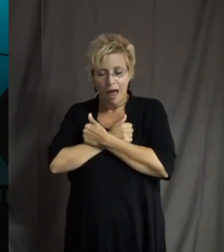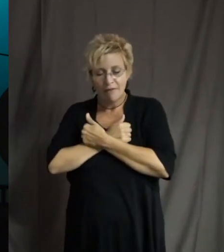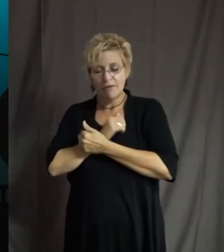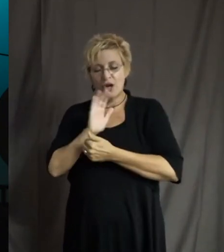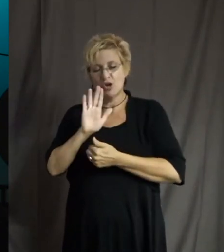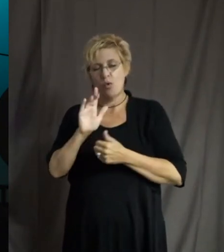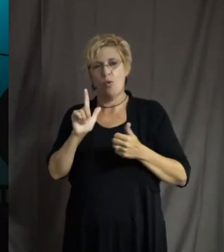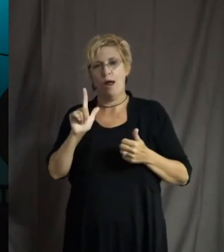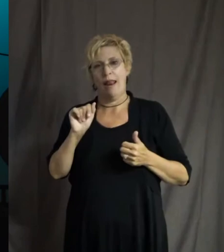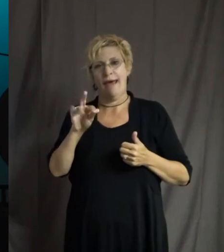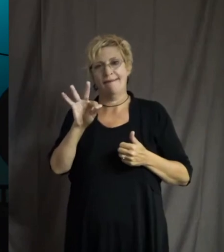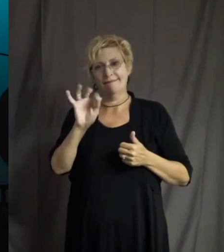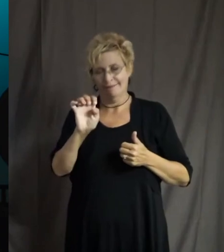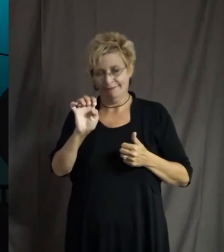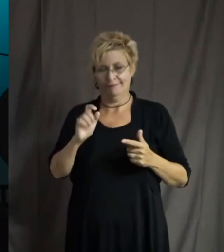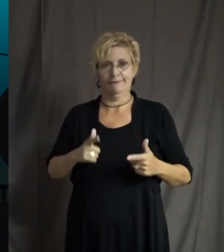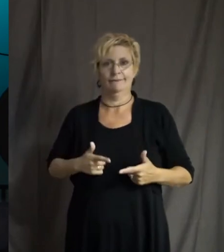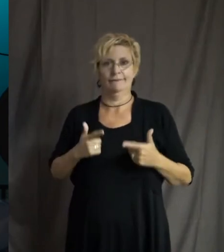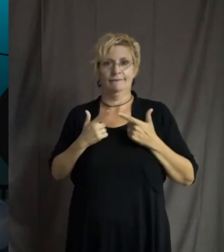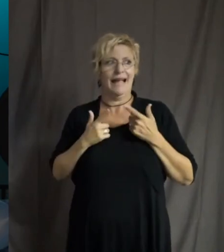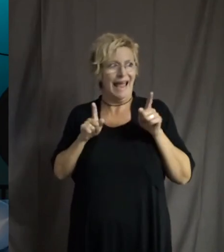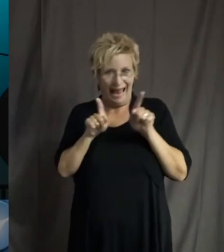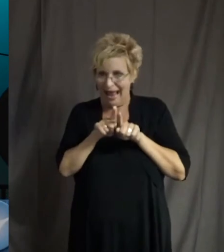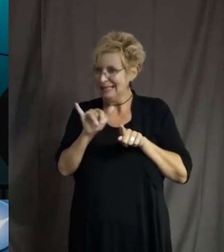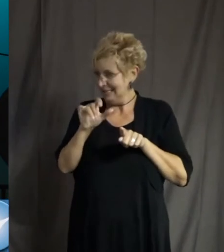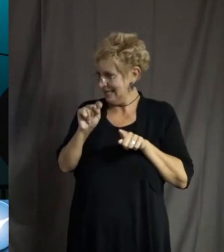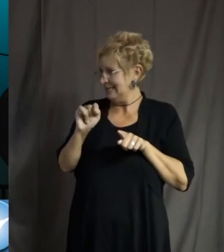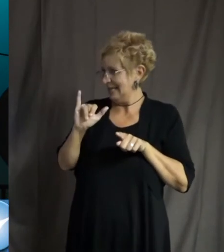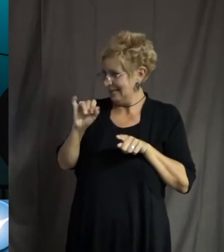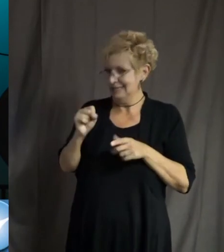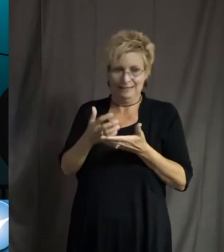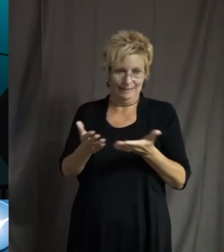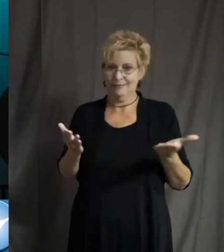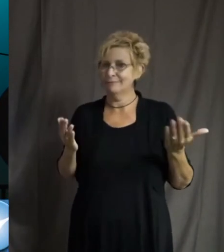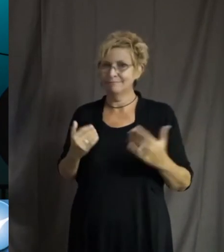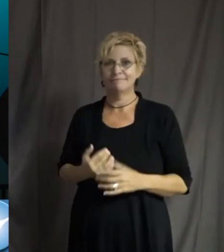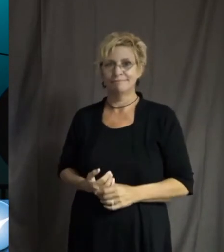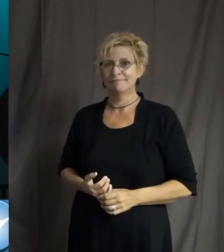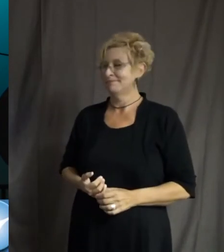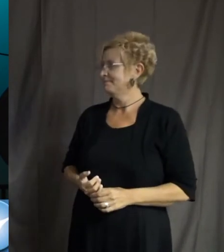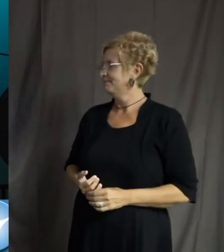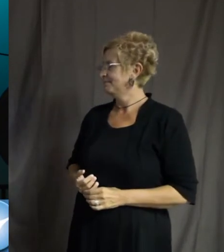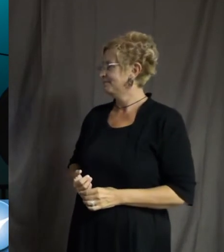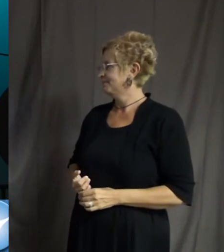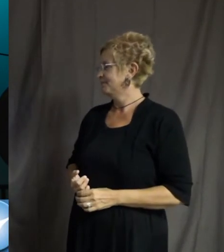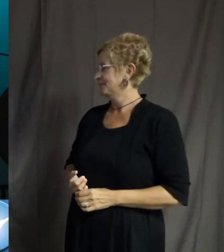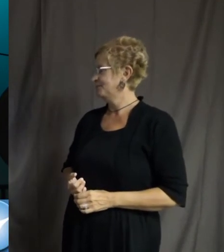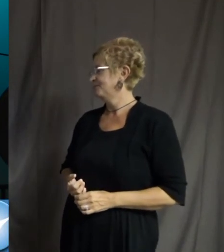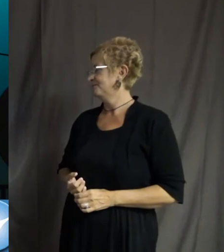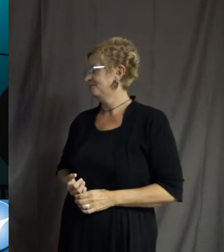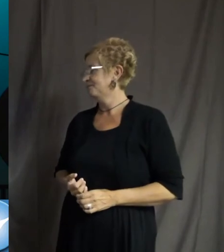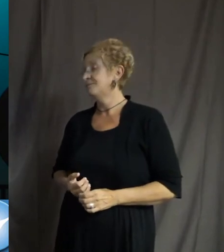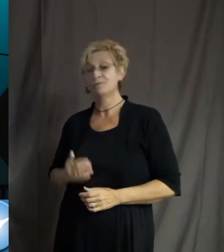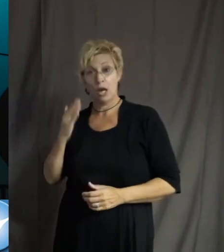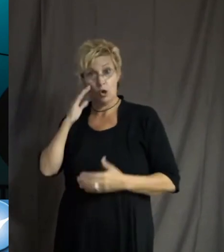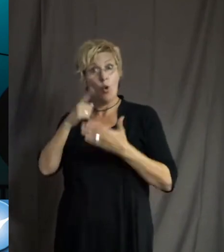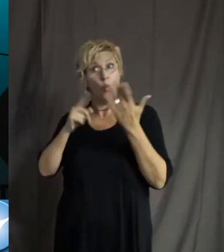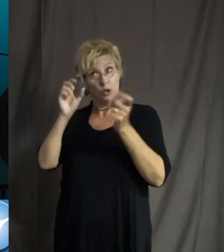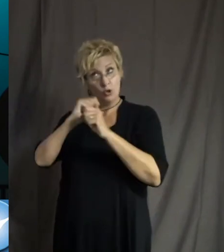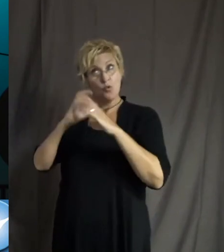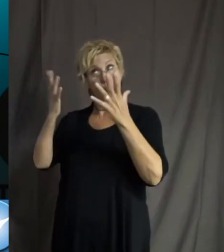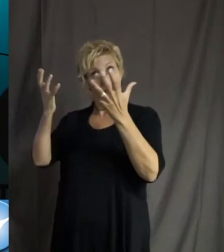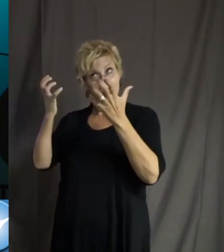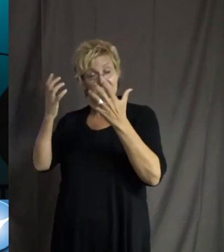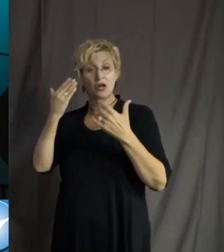Next, love your life as it is. Love your life as it